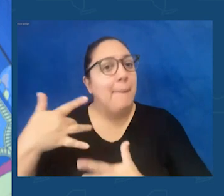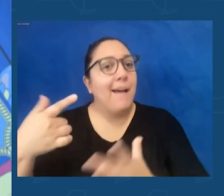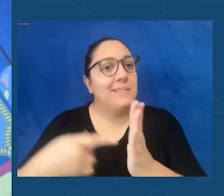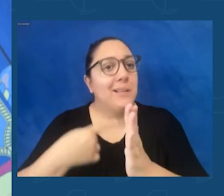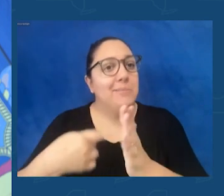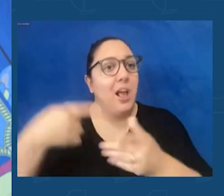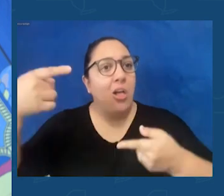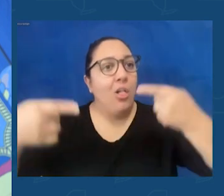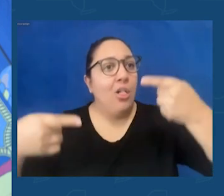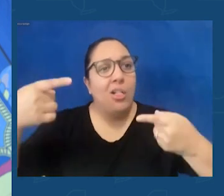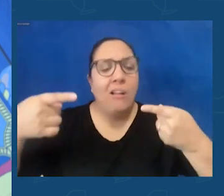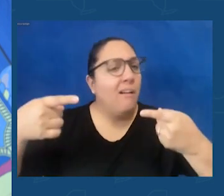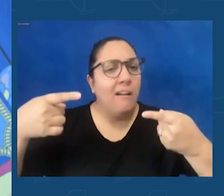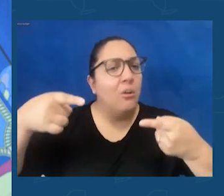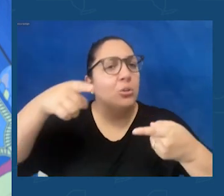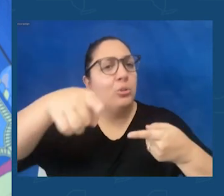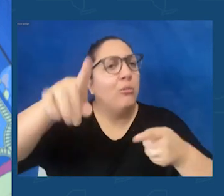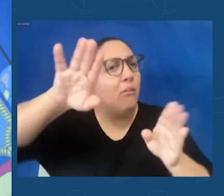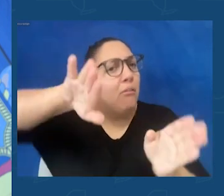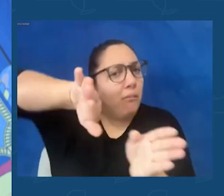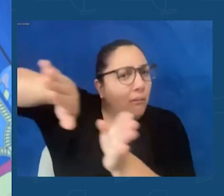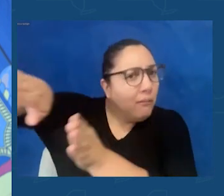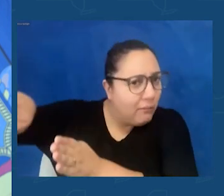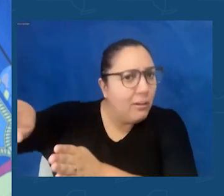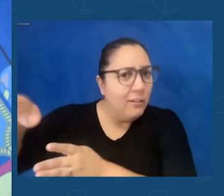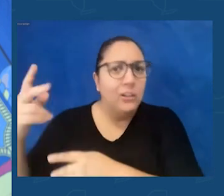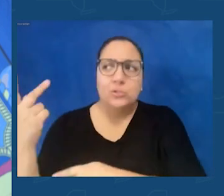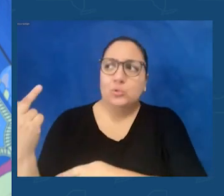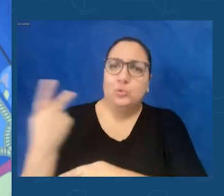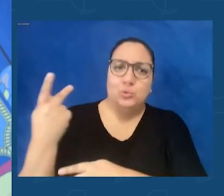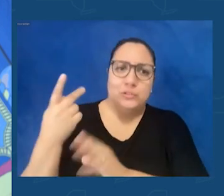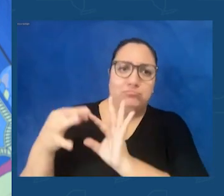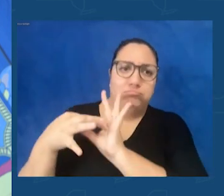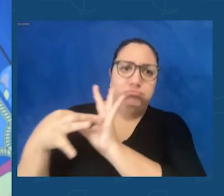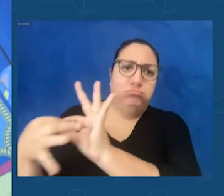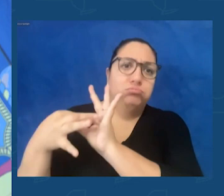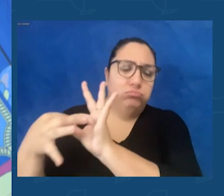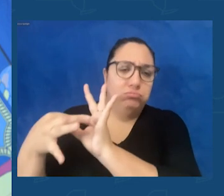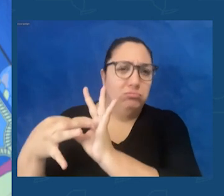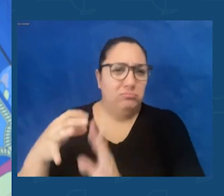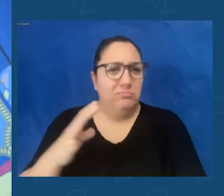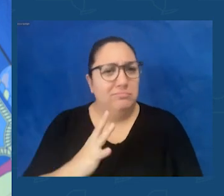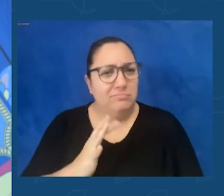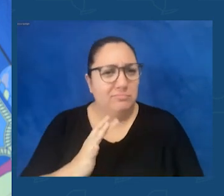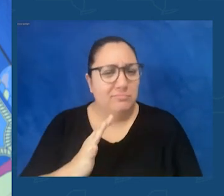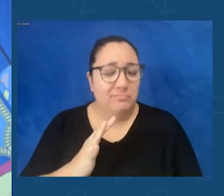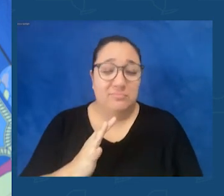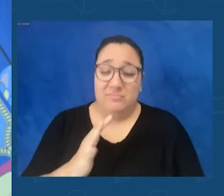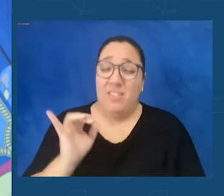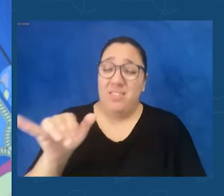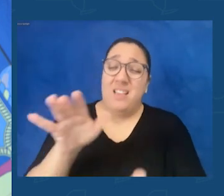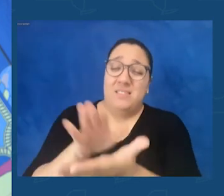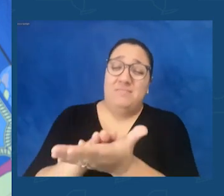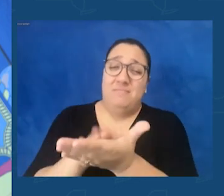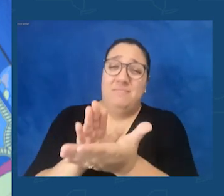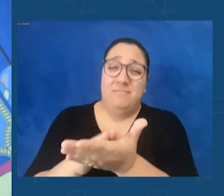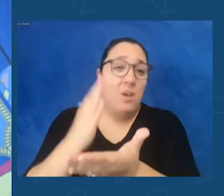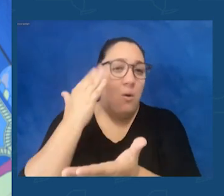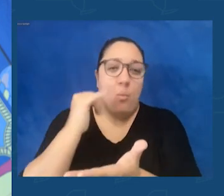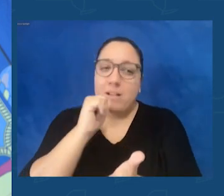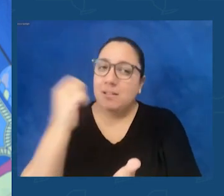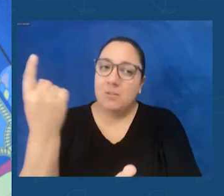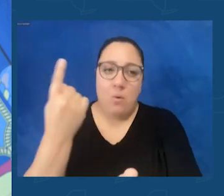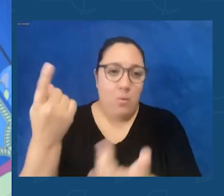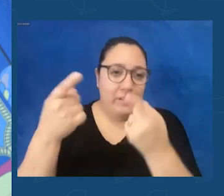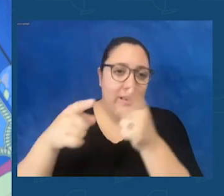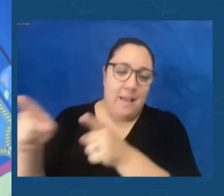unified voice, I think deserves a lot of recognition because it doesn't always happen, and I thank you for that. But we could, you know, we